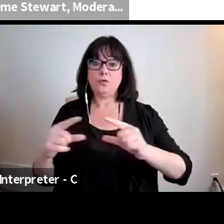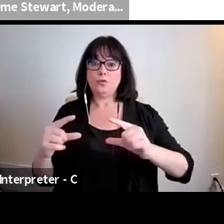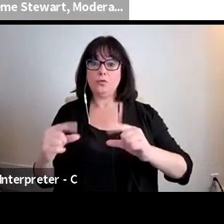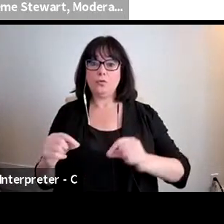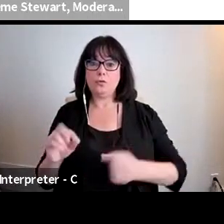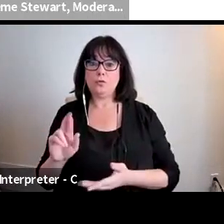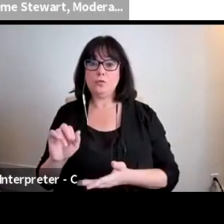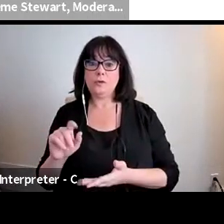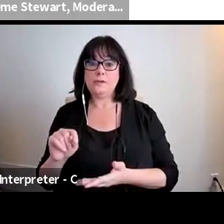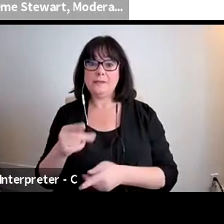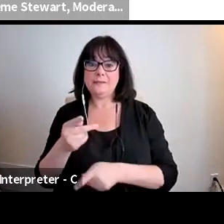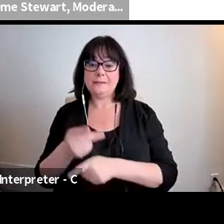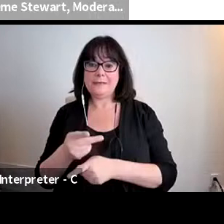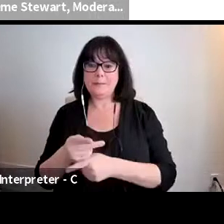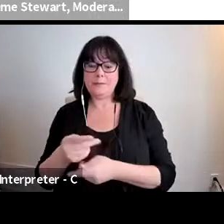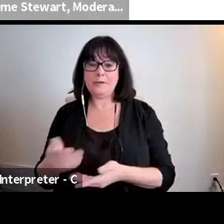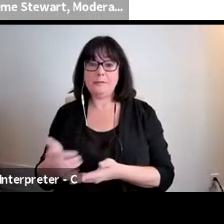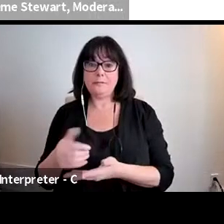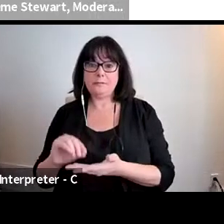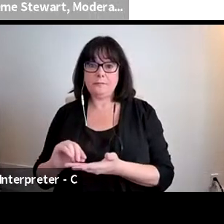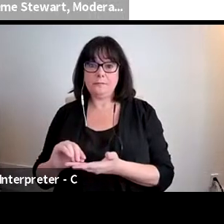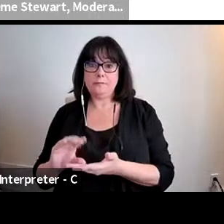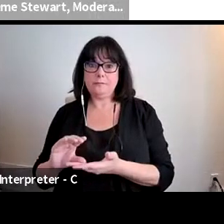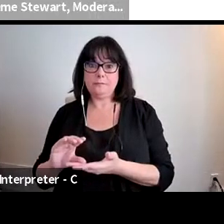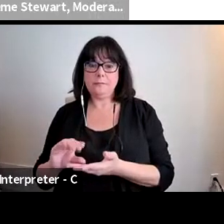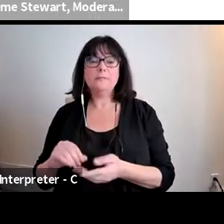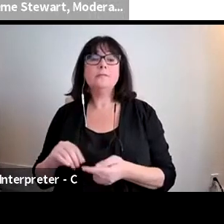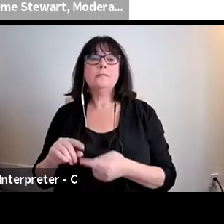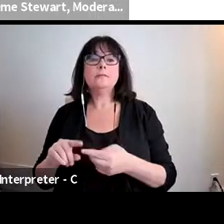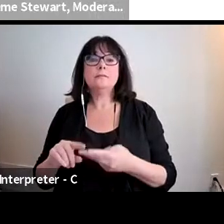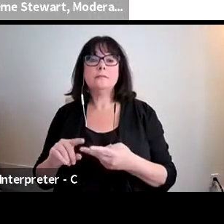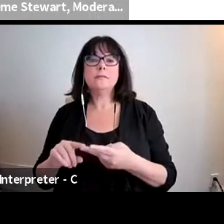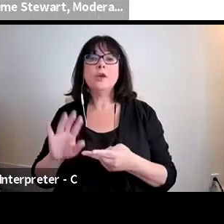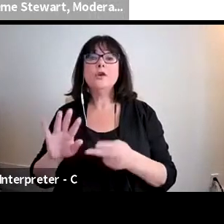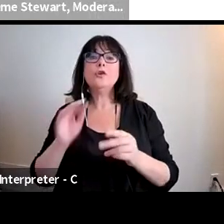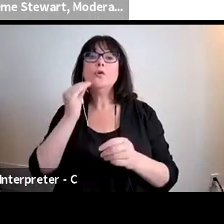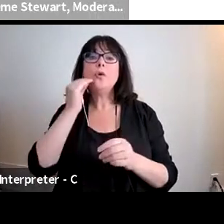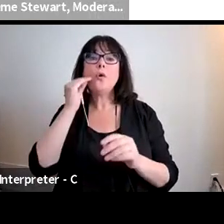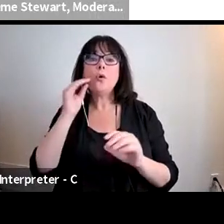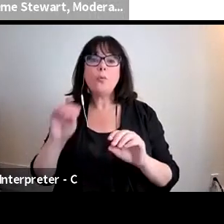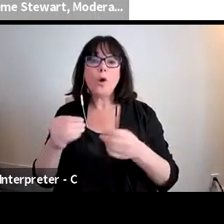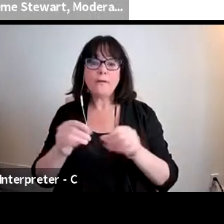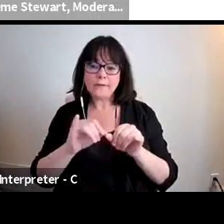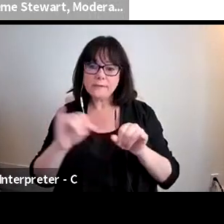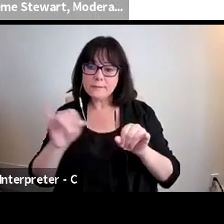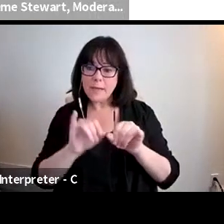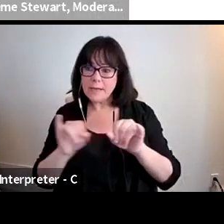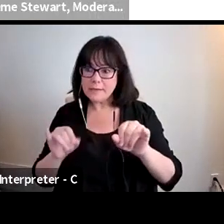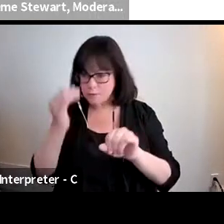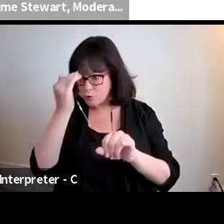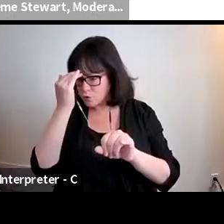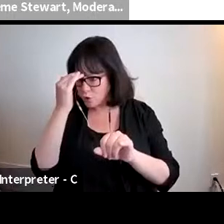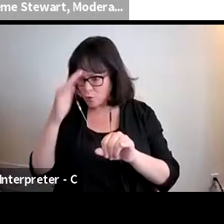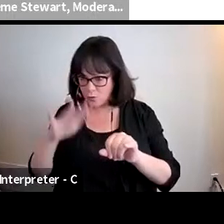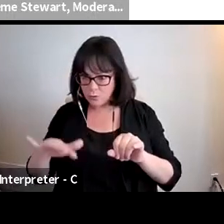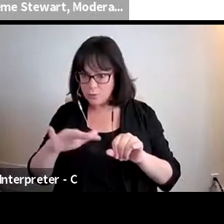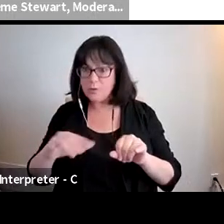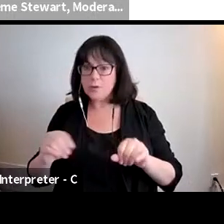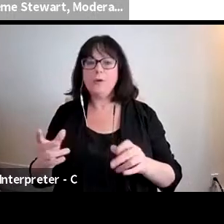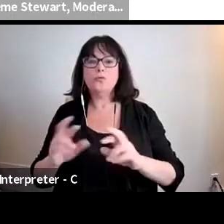be clear about where the space is in your home that you're using as a home office so that you are ready to make that filing on your tax